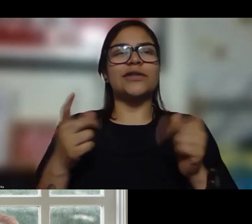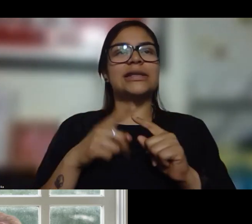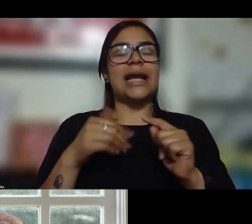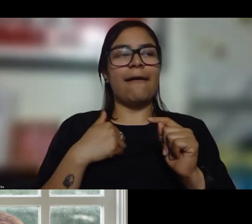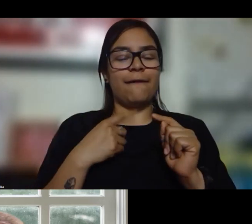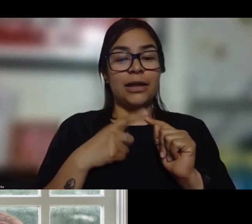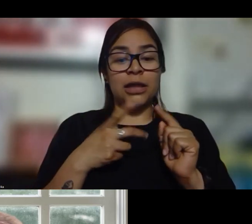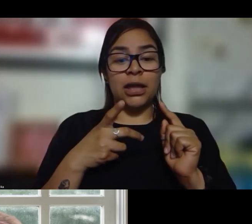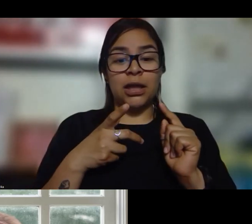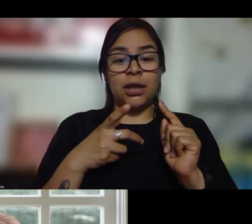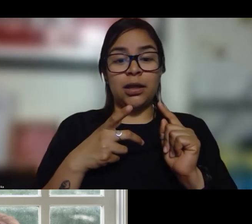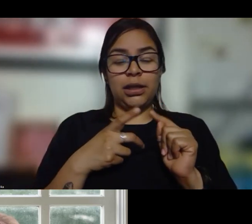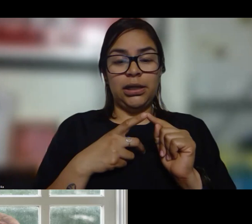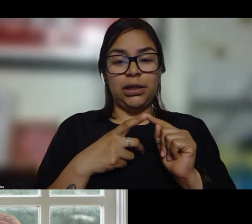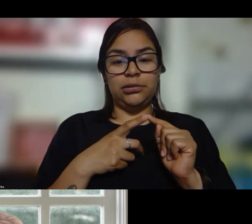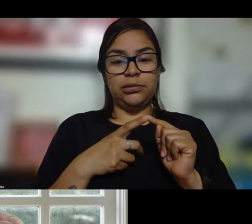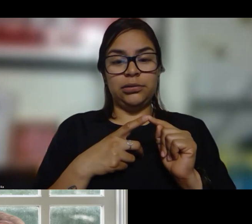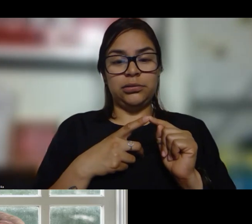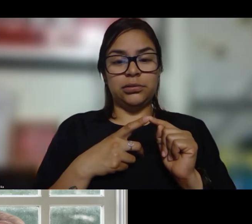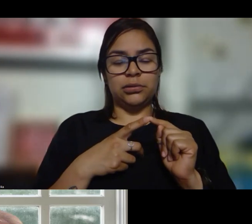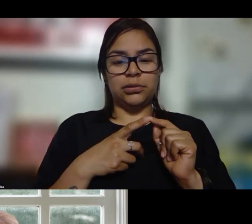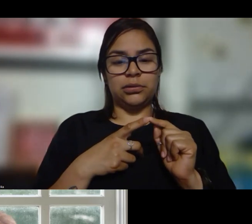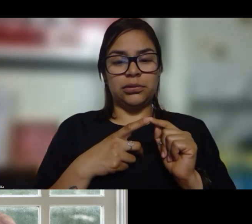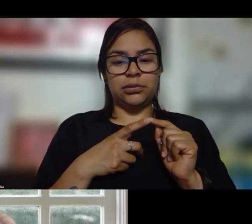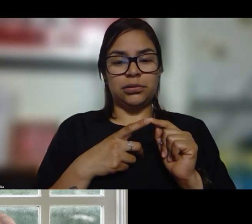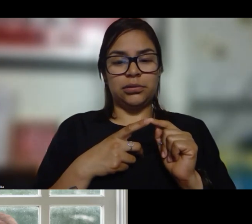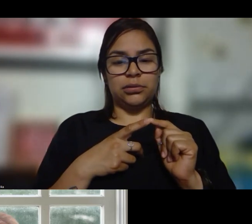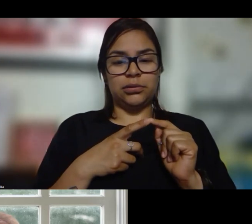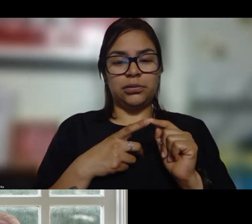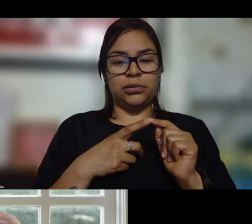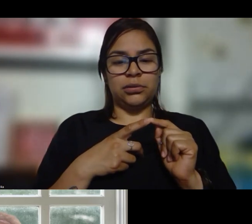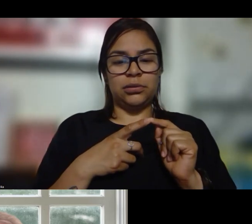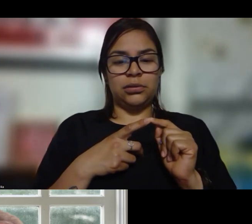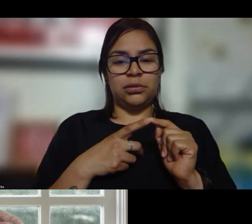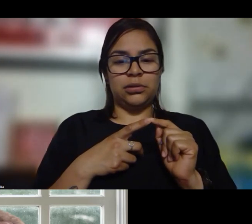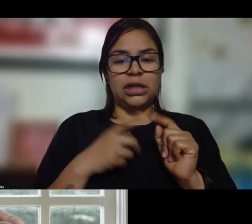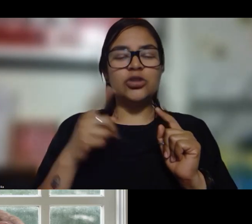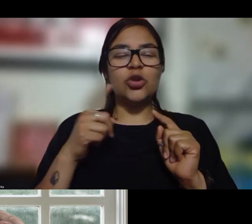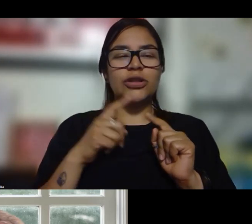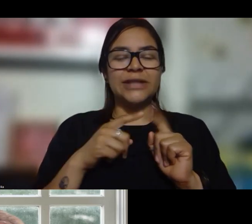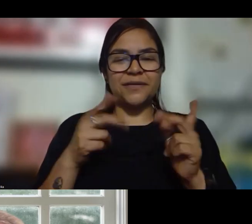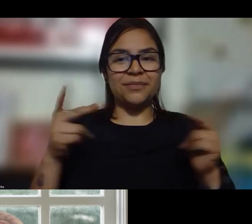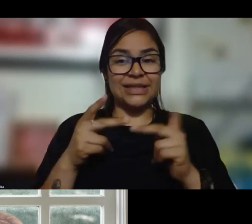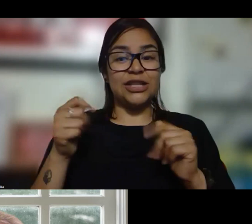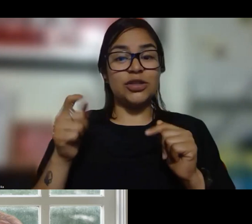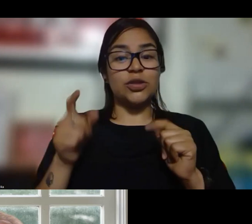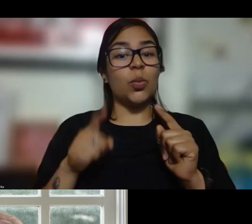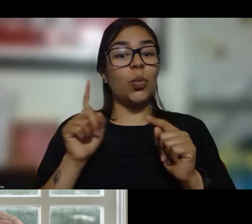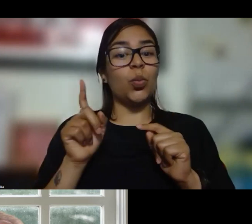connect with the California Association of Health Facilities and also the